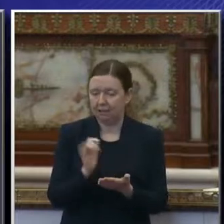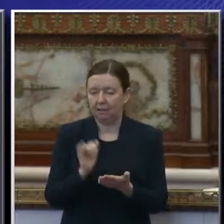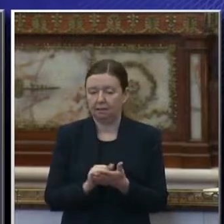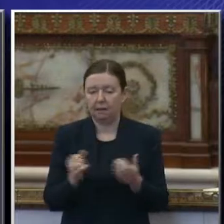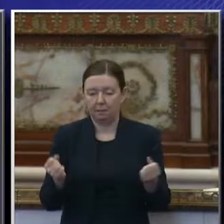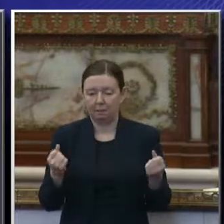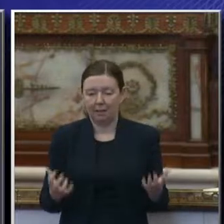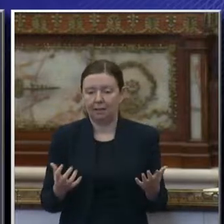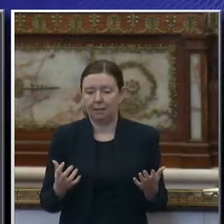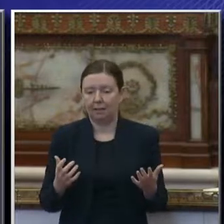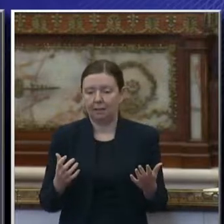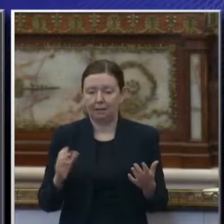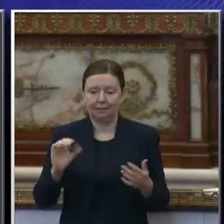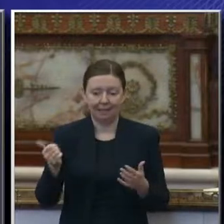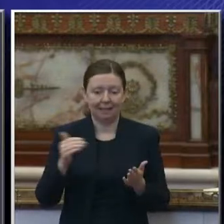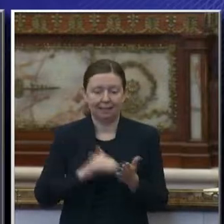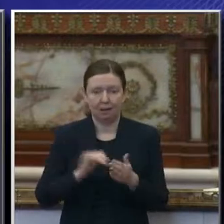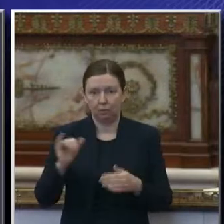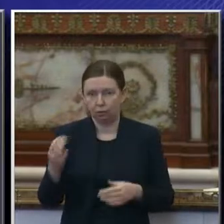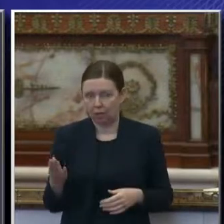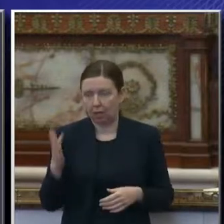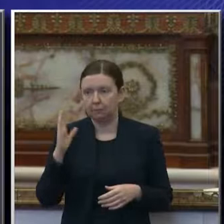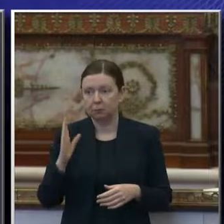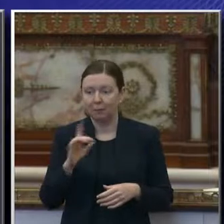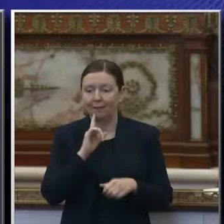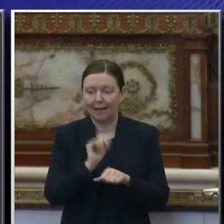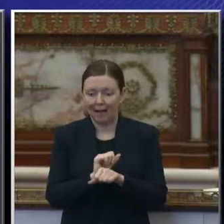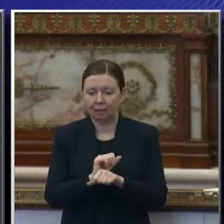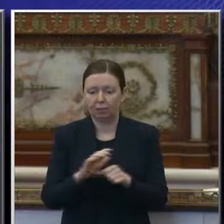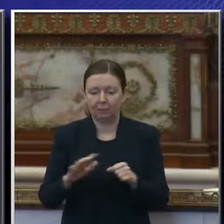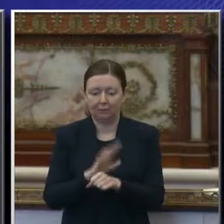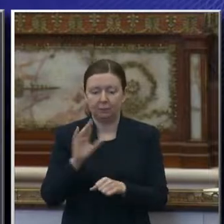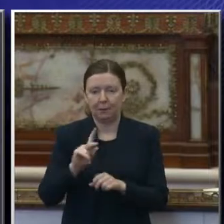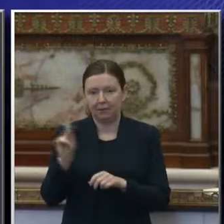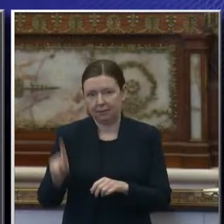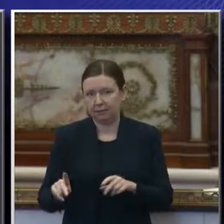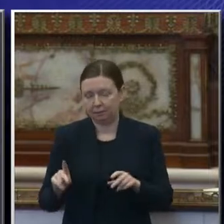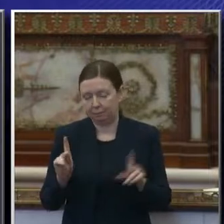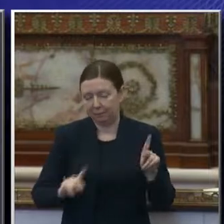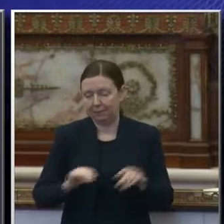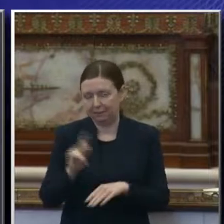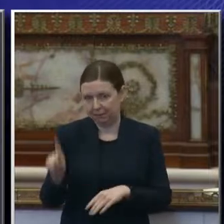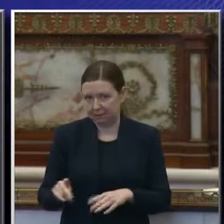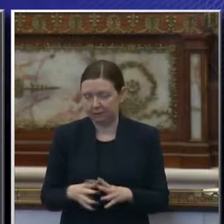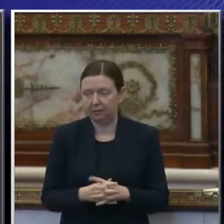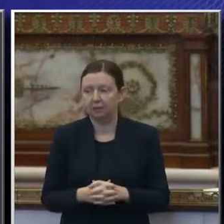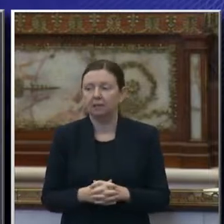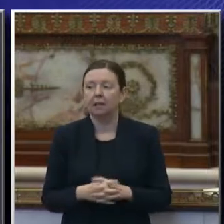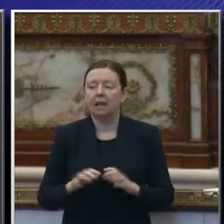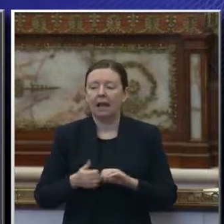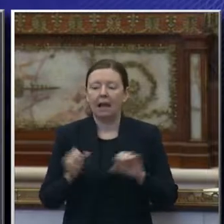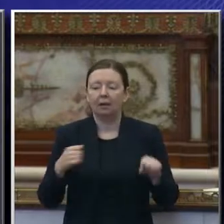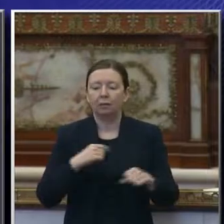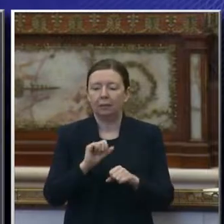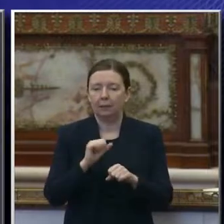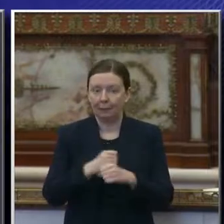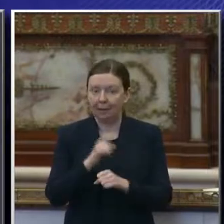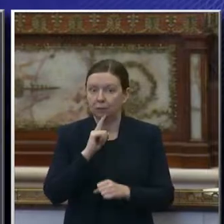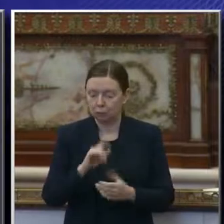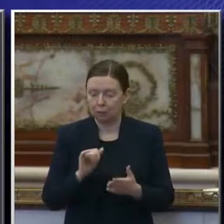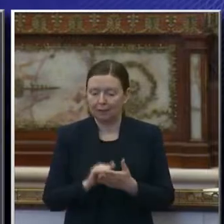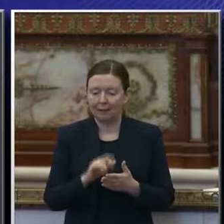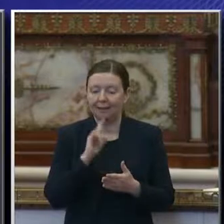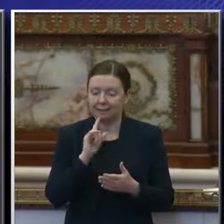many of these 10,000 jobs will actually be filled by Philadelphians. How can we ensure that